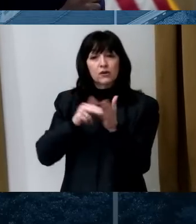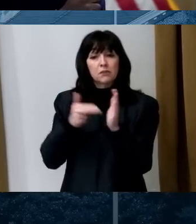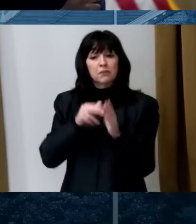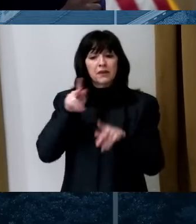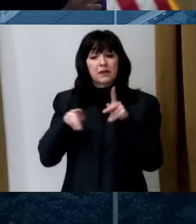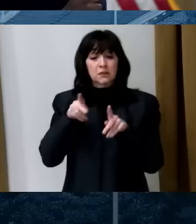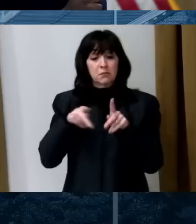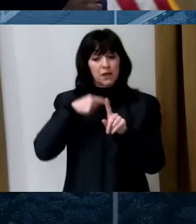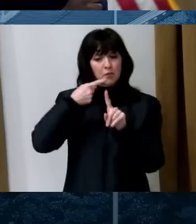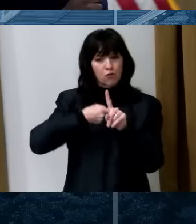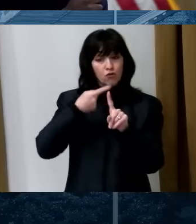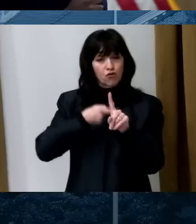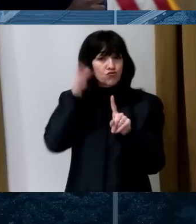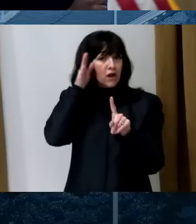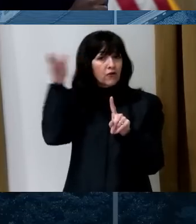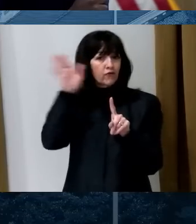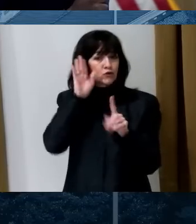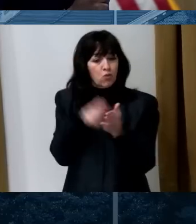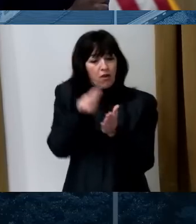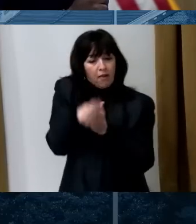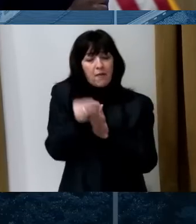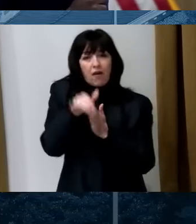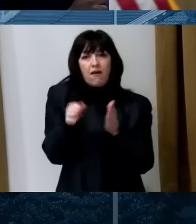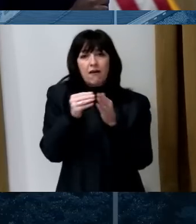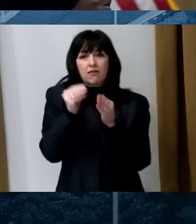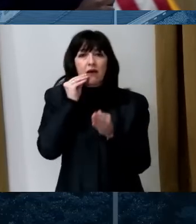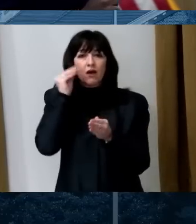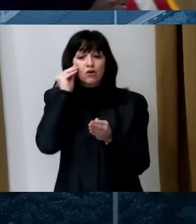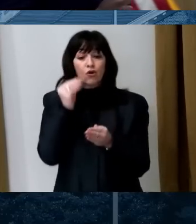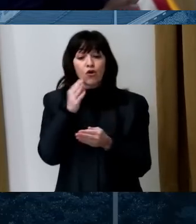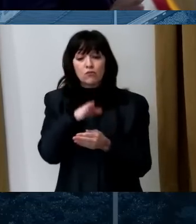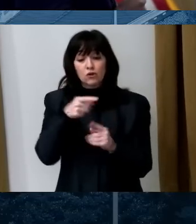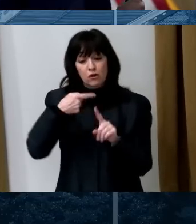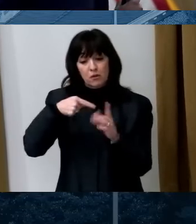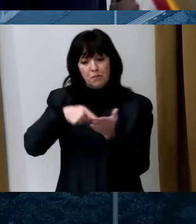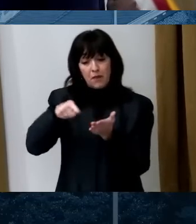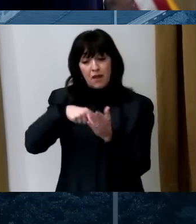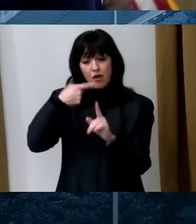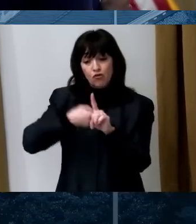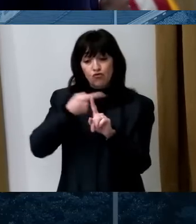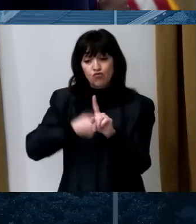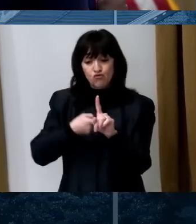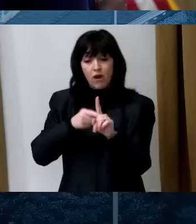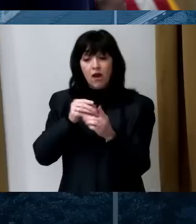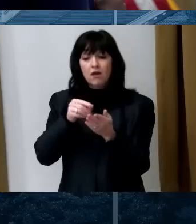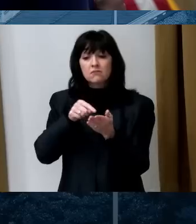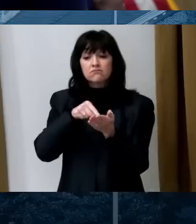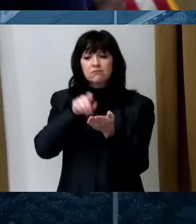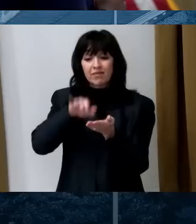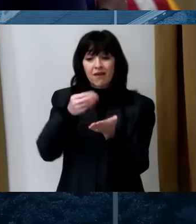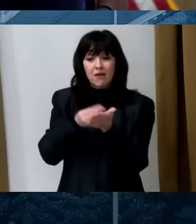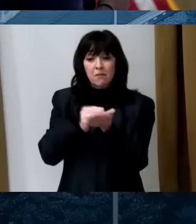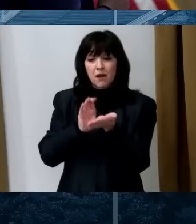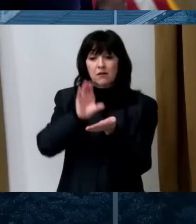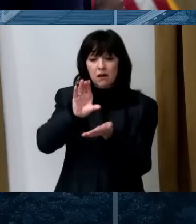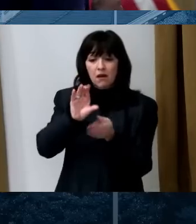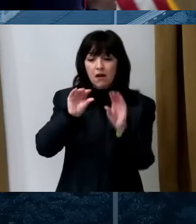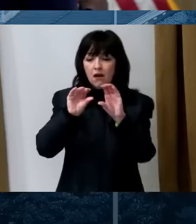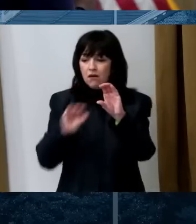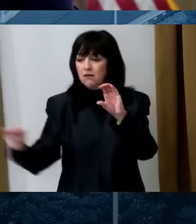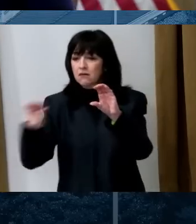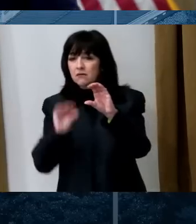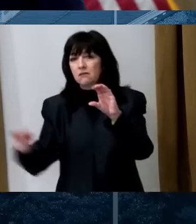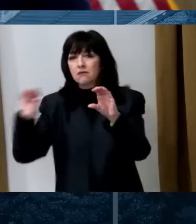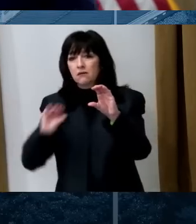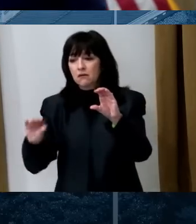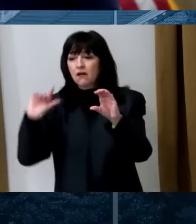by Representative Sherry Dorsey Walker, which this administration has also been in support of. So just going through